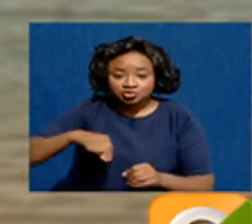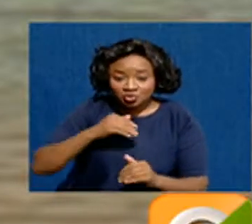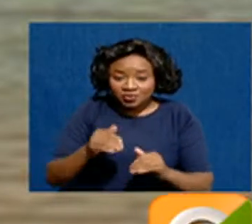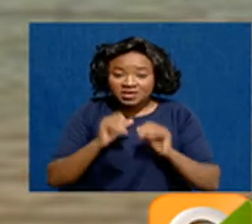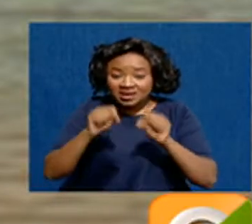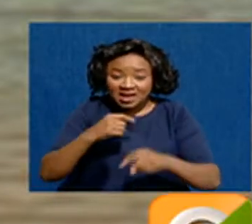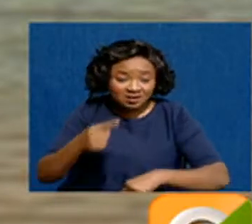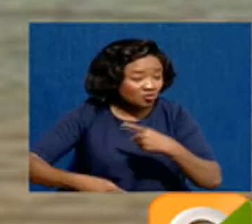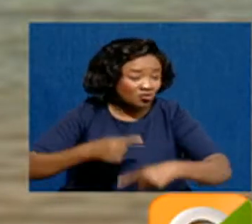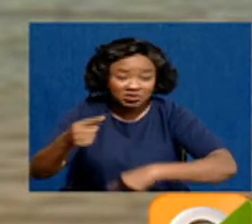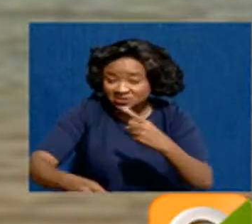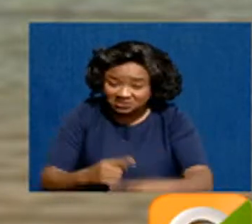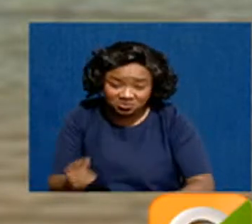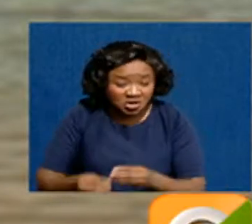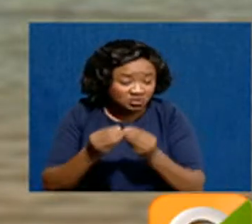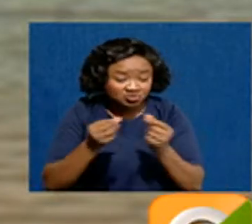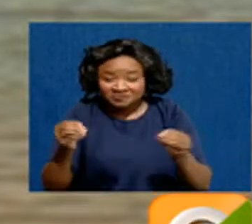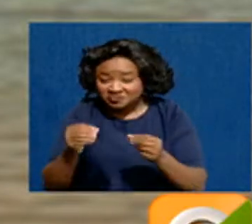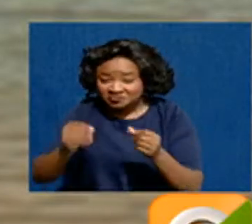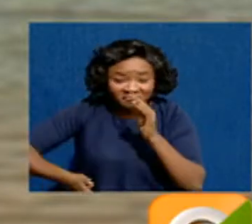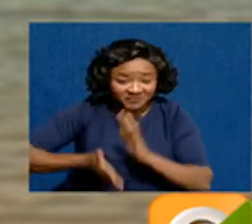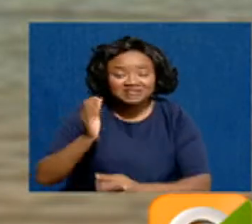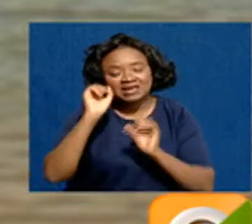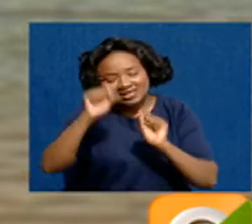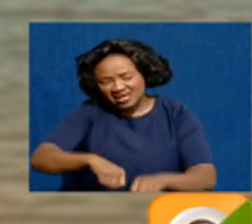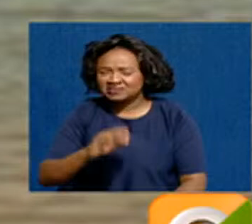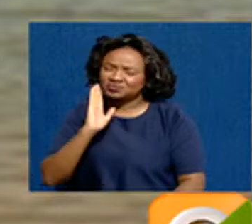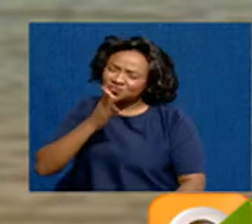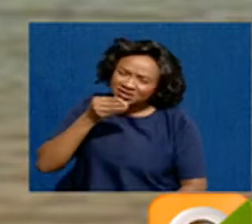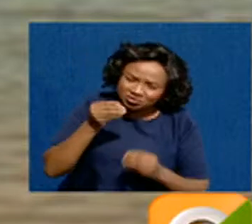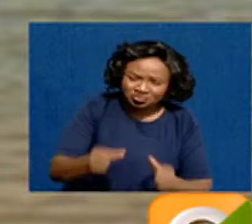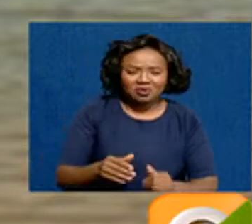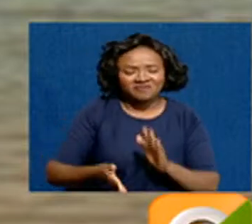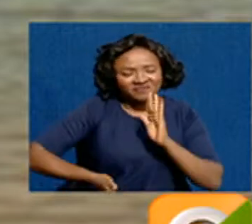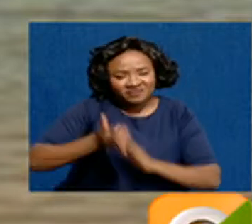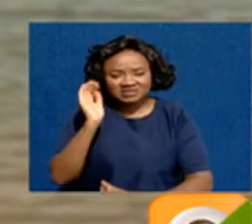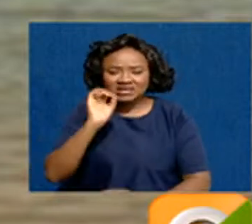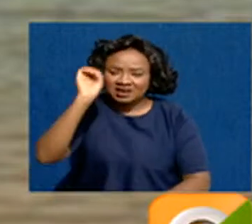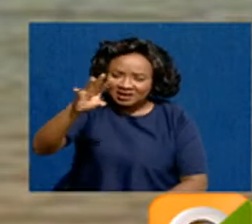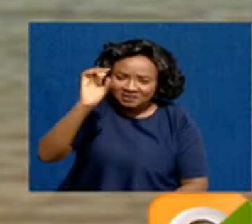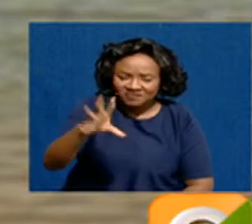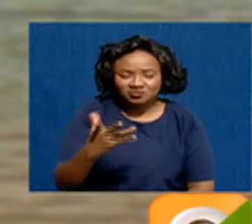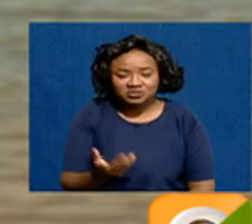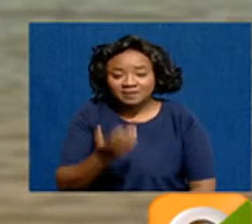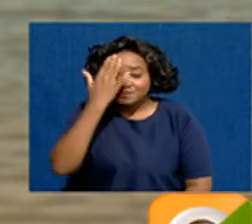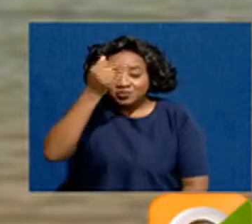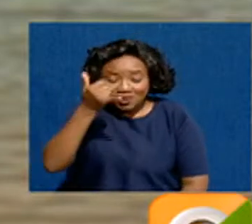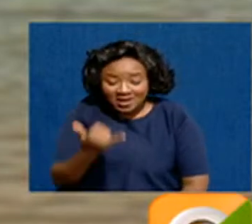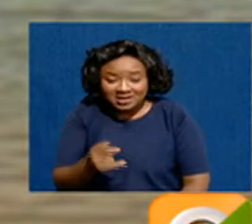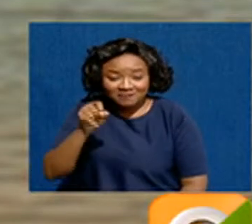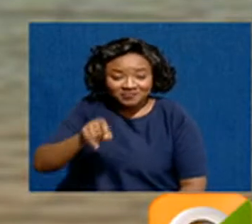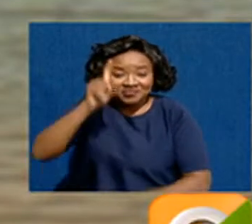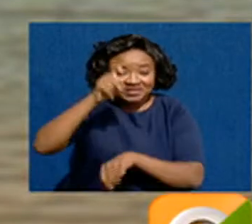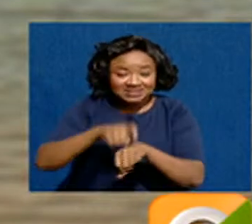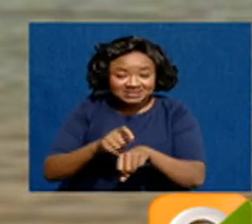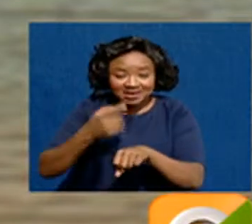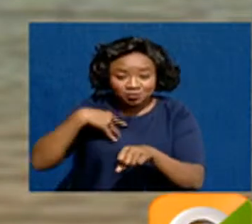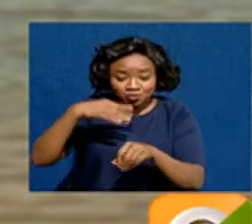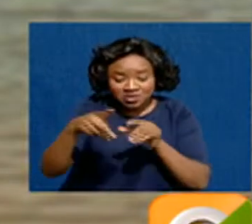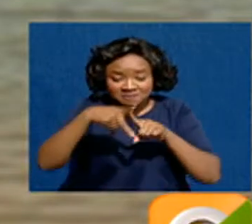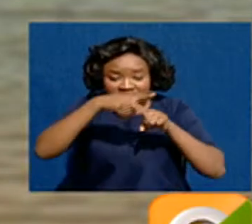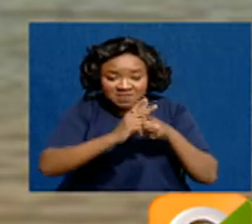Can we sort it even more faster in future should it happen? Yes, of course, because for the first time now that we put in place a policy